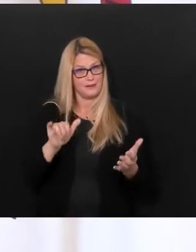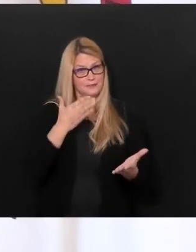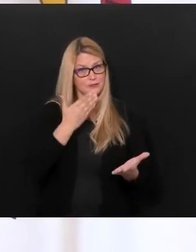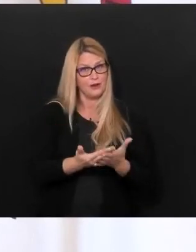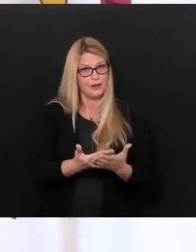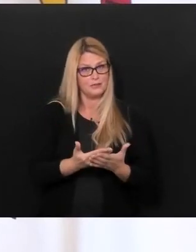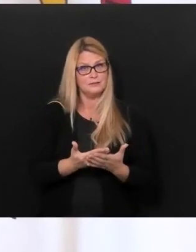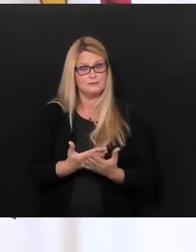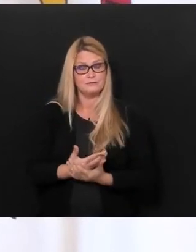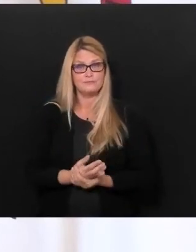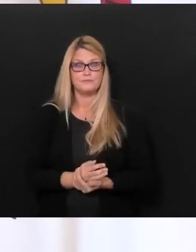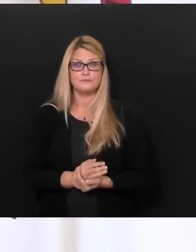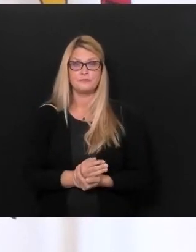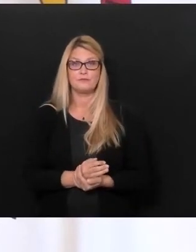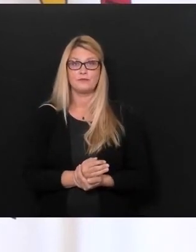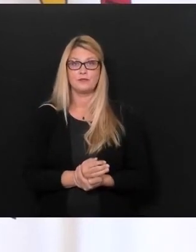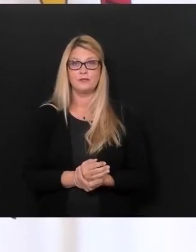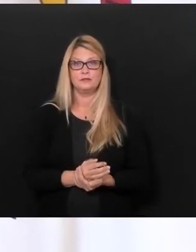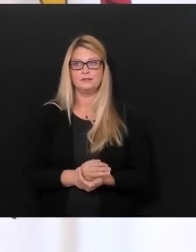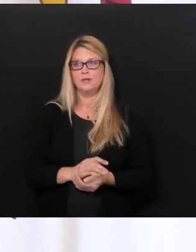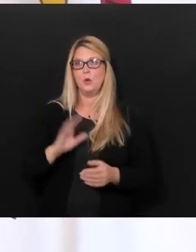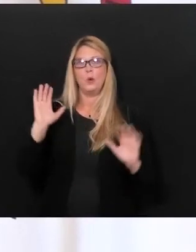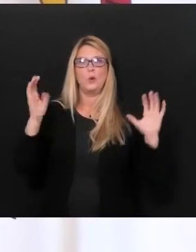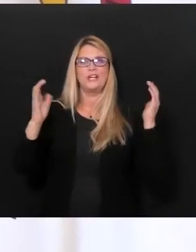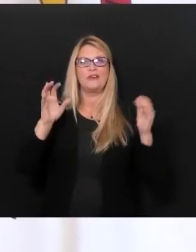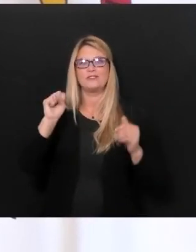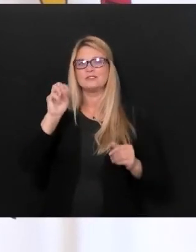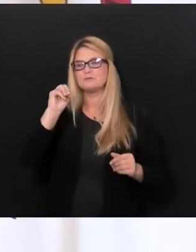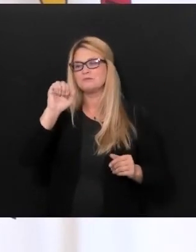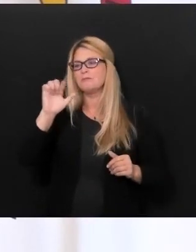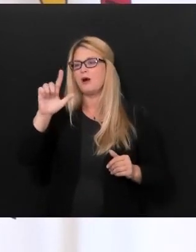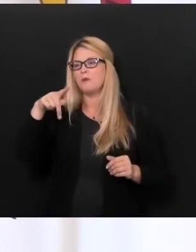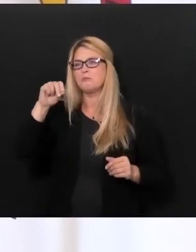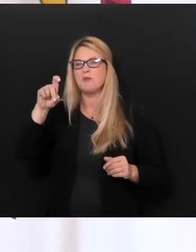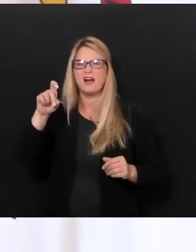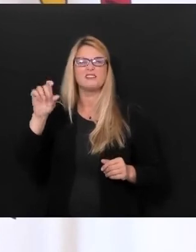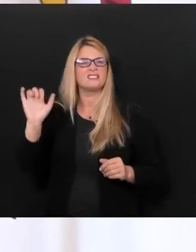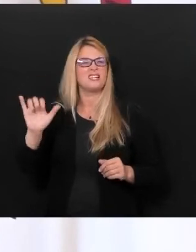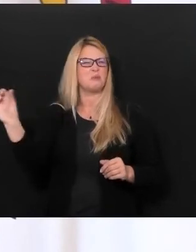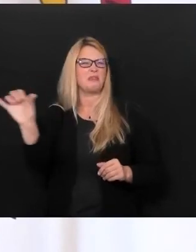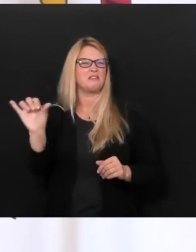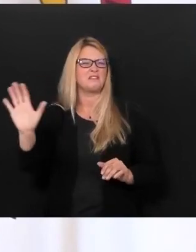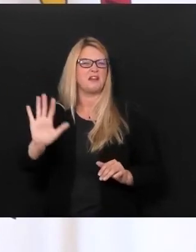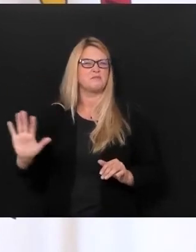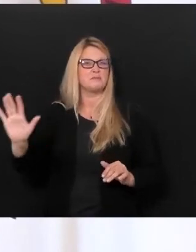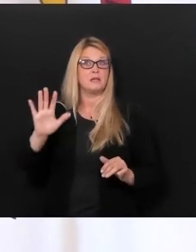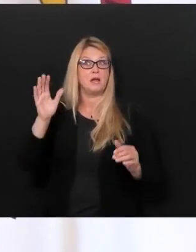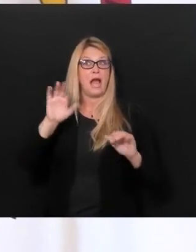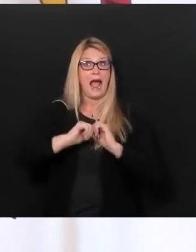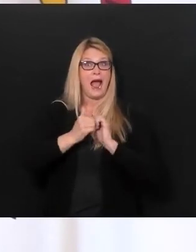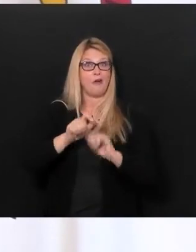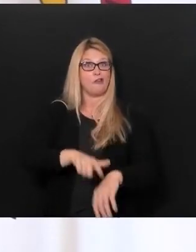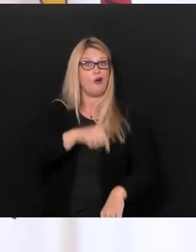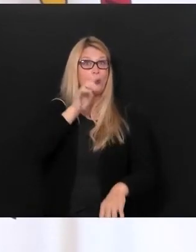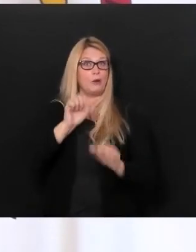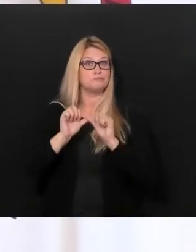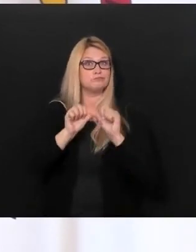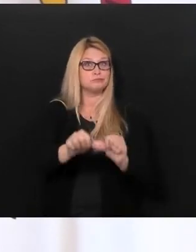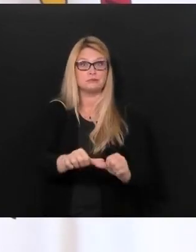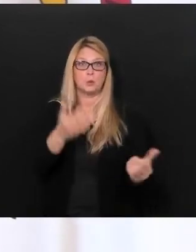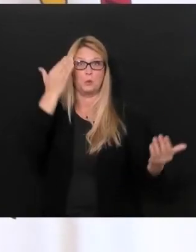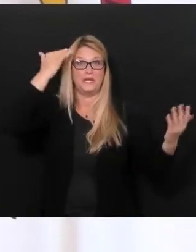From the standpoint of smallpox or measles, it's about the same thing. How long will it last? Nobody knows.